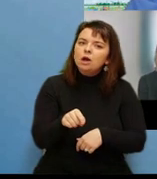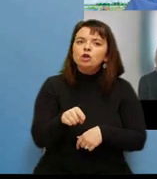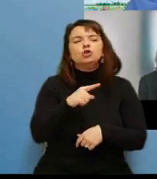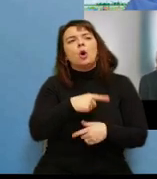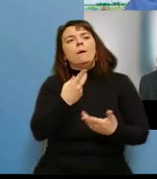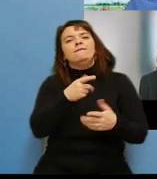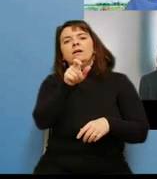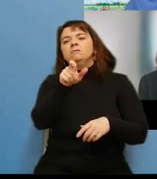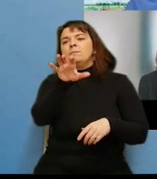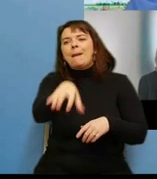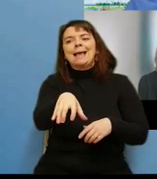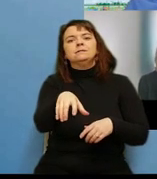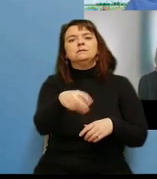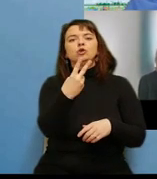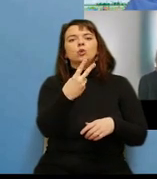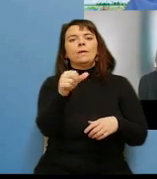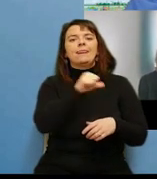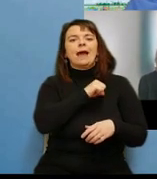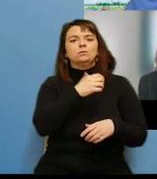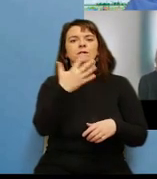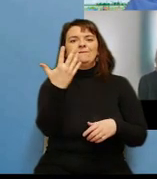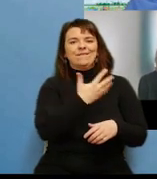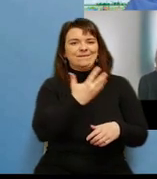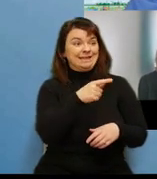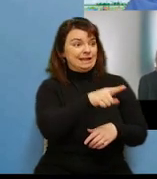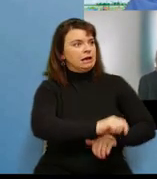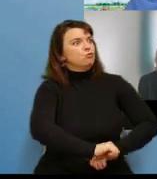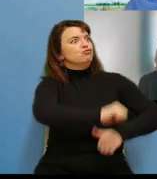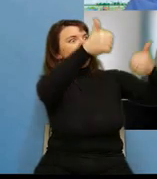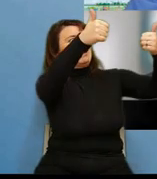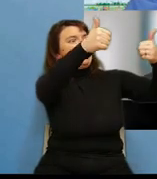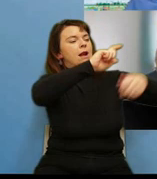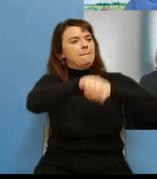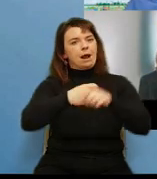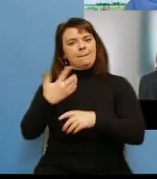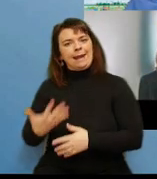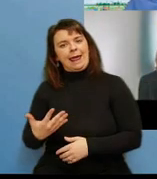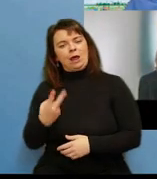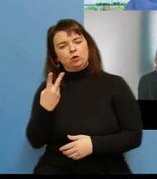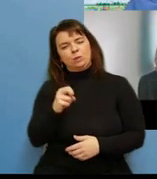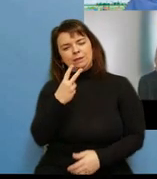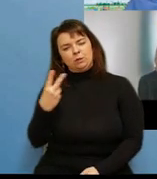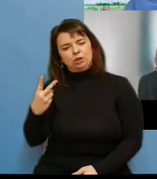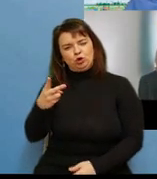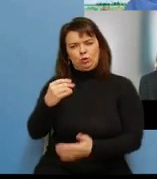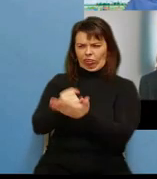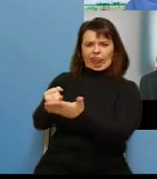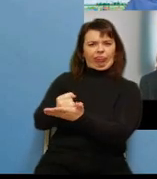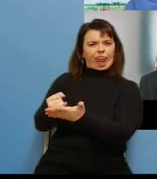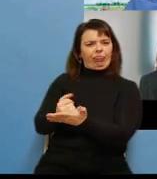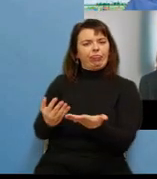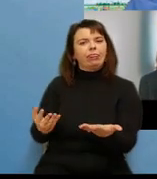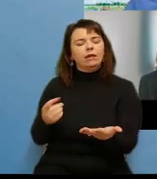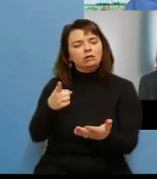was, for me, one of the most marked parts of this. So if somebody's outstanding in 2015, they could be shocking now, but we